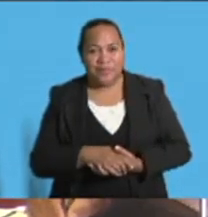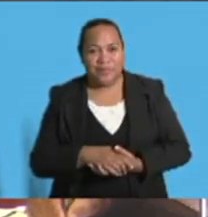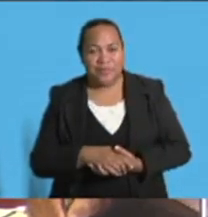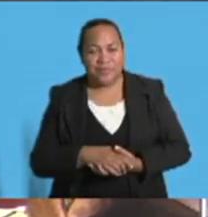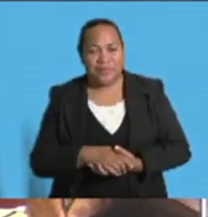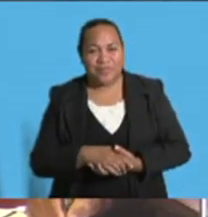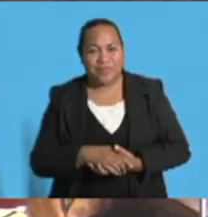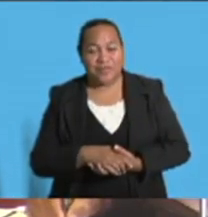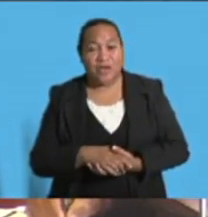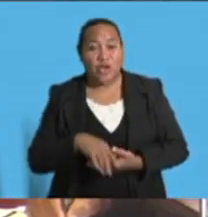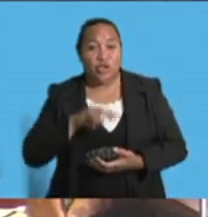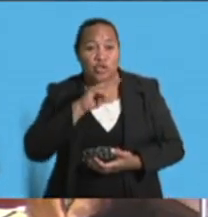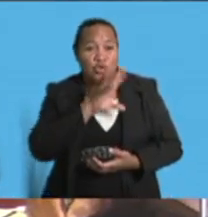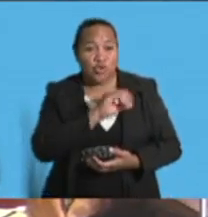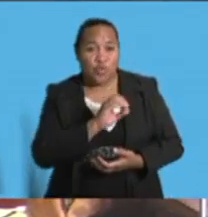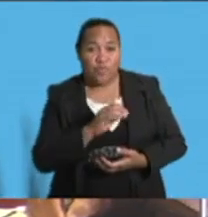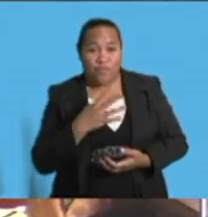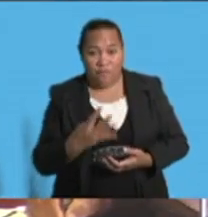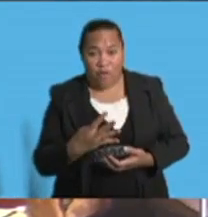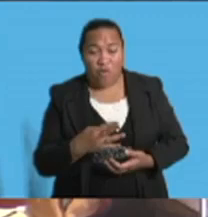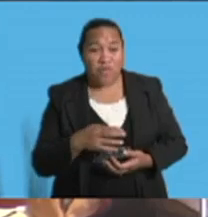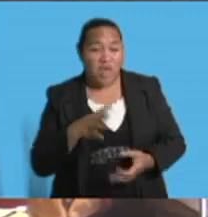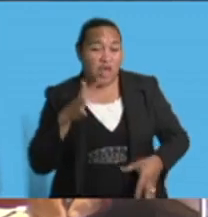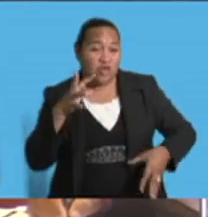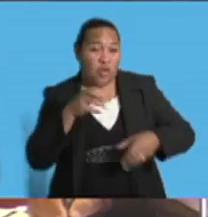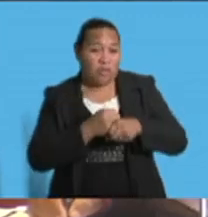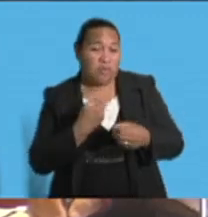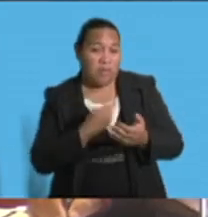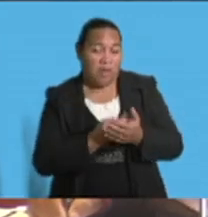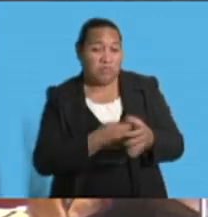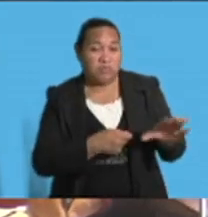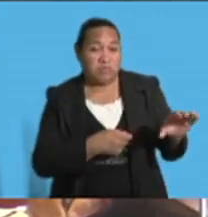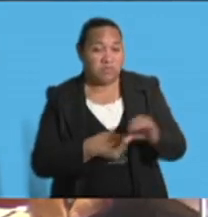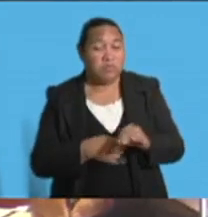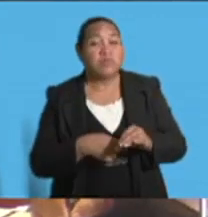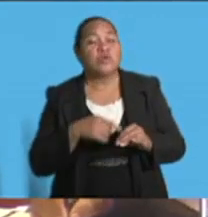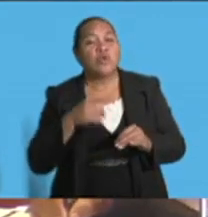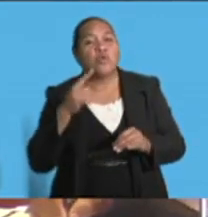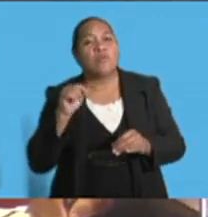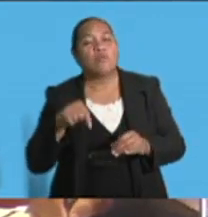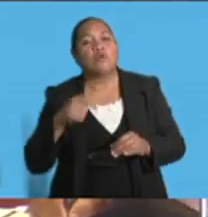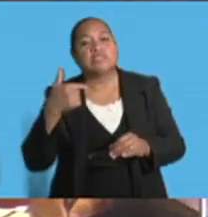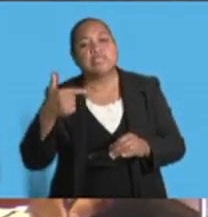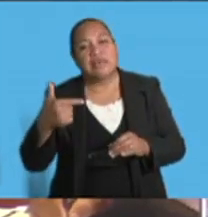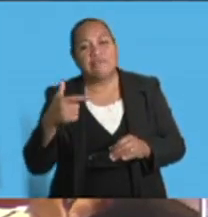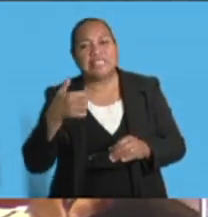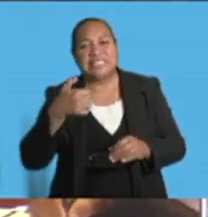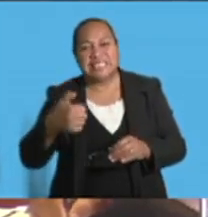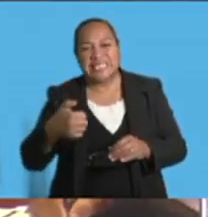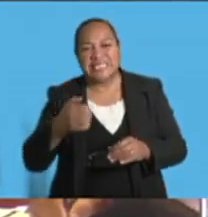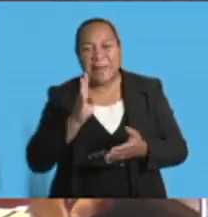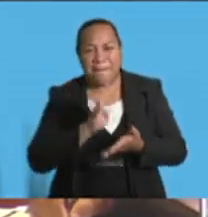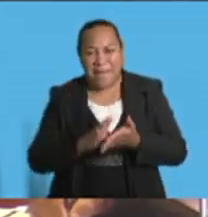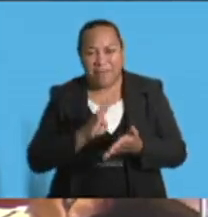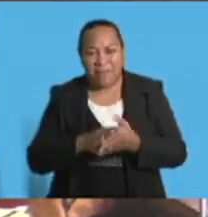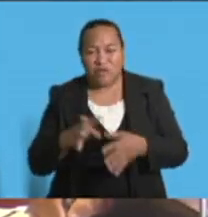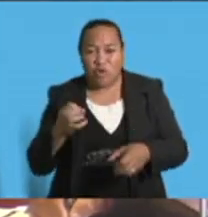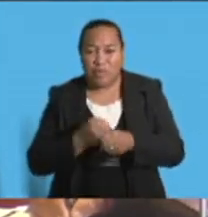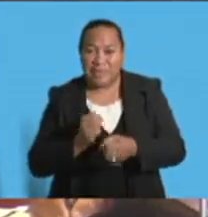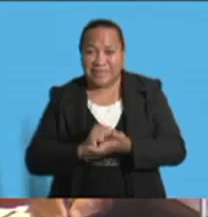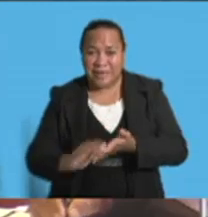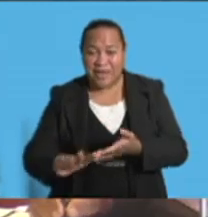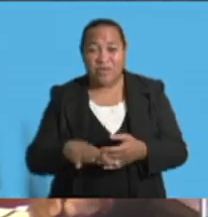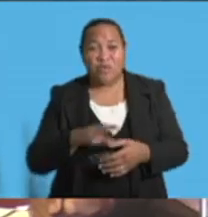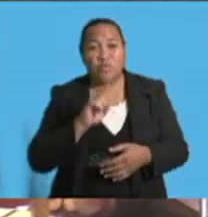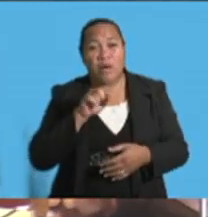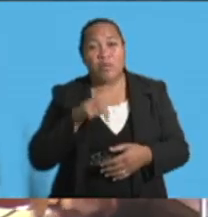In 2004, the total revenue of the government was 1.176 billion, Madam Speaker. The total expenditure was